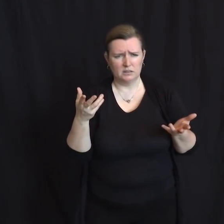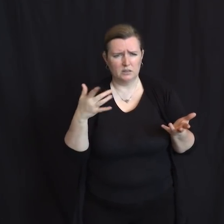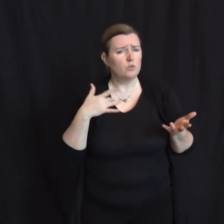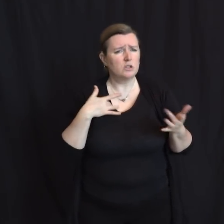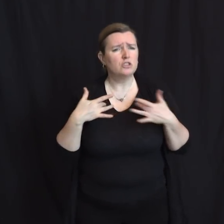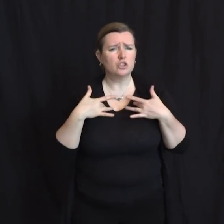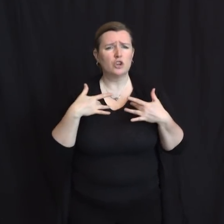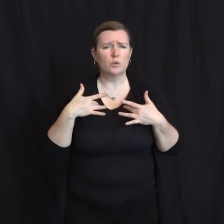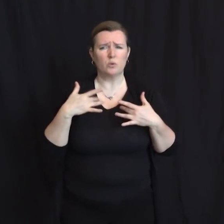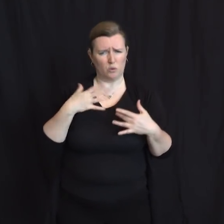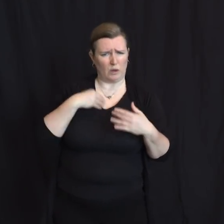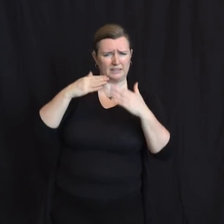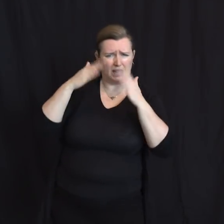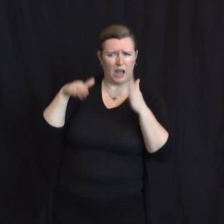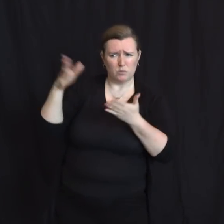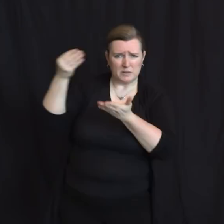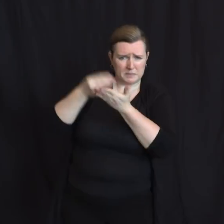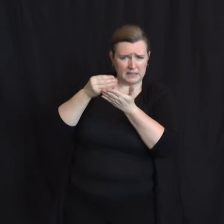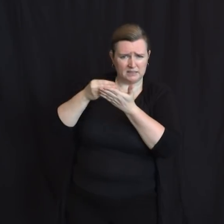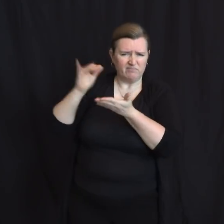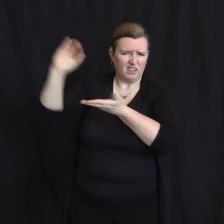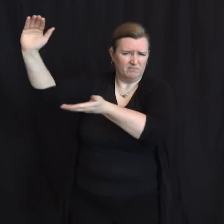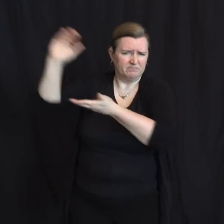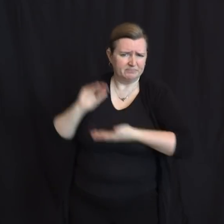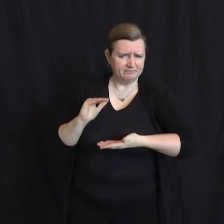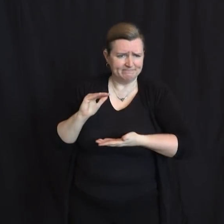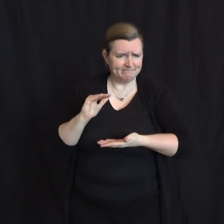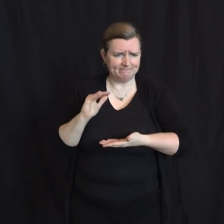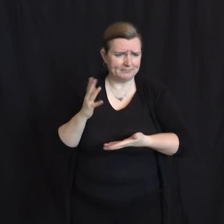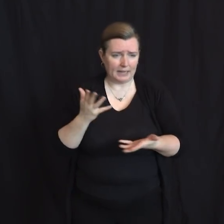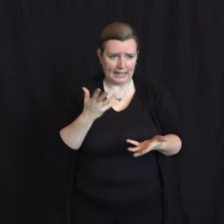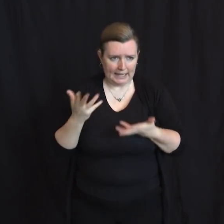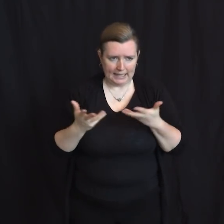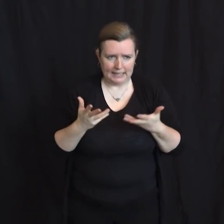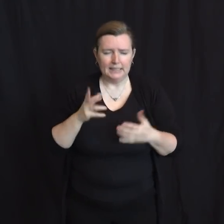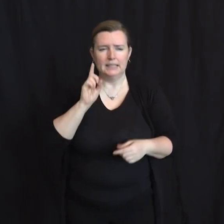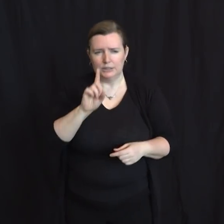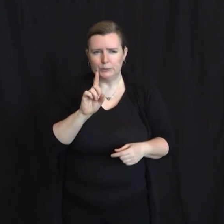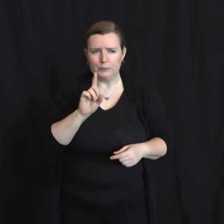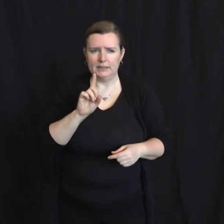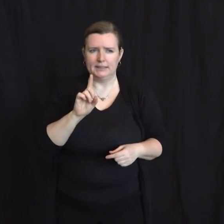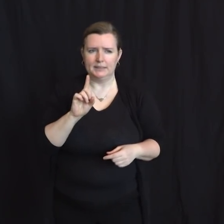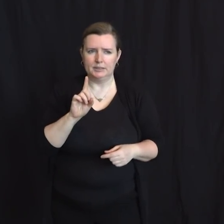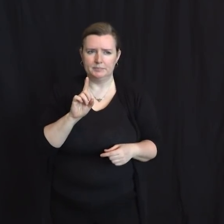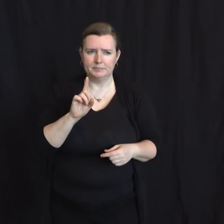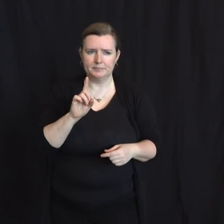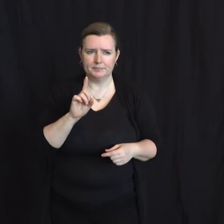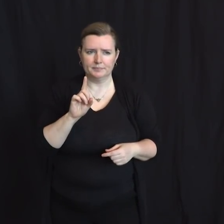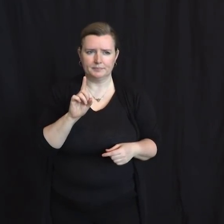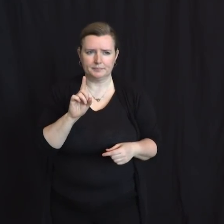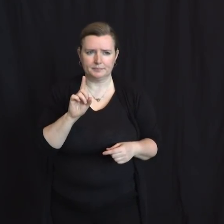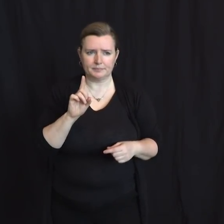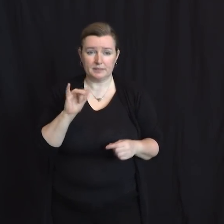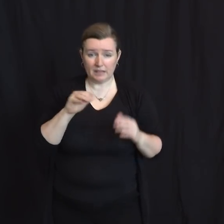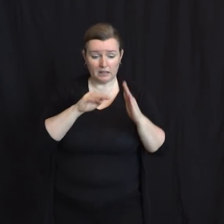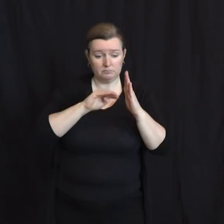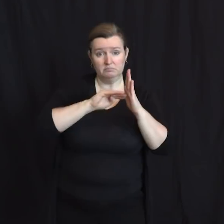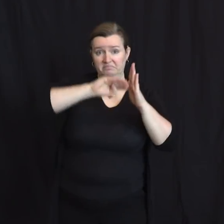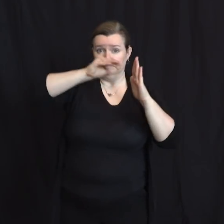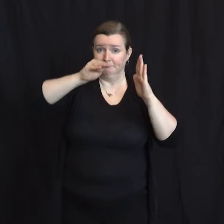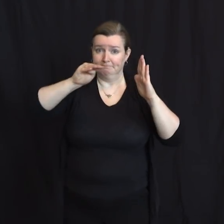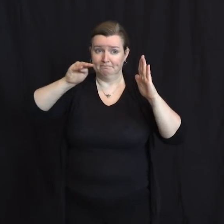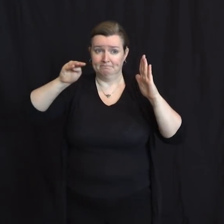I say to folks, while it's better than it was, we're not out of the woods. When you lose 307 precious